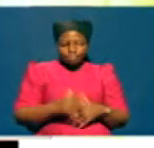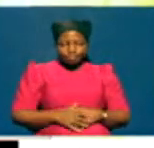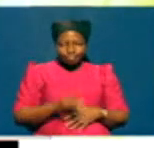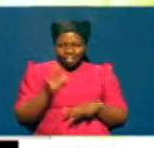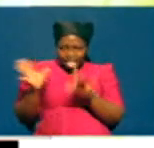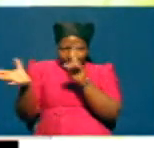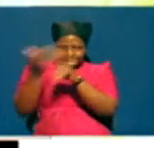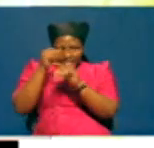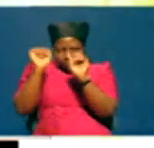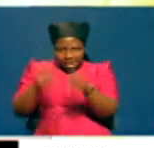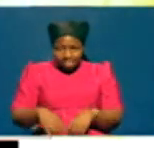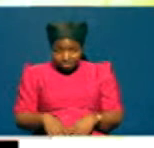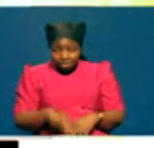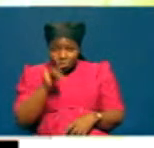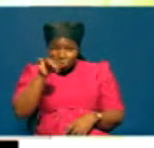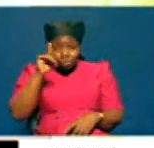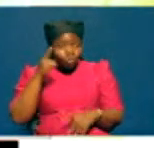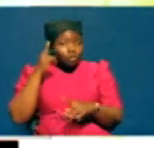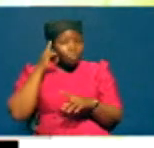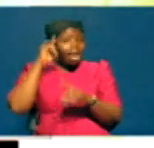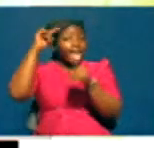Do you want to increase the tax burden